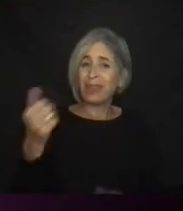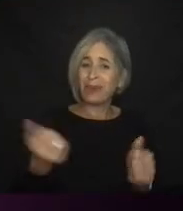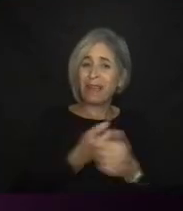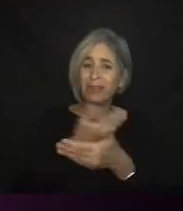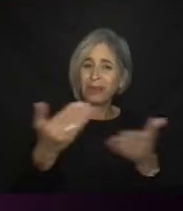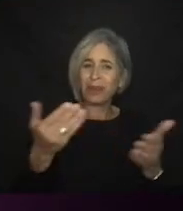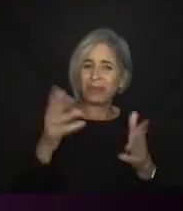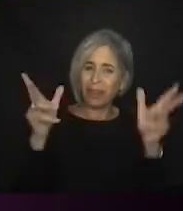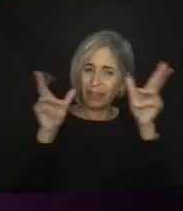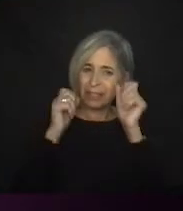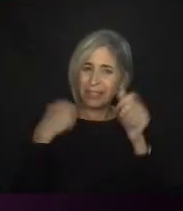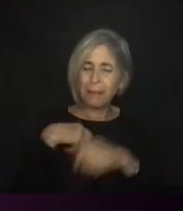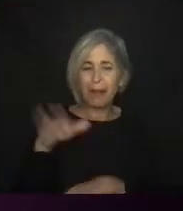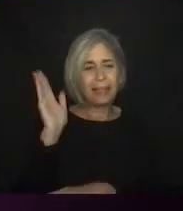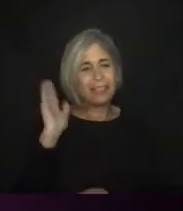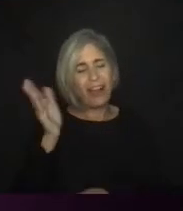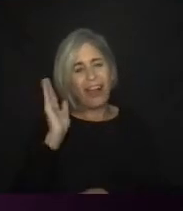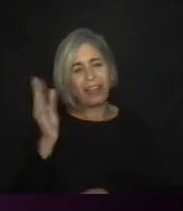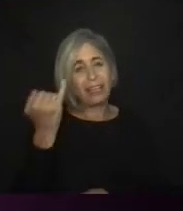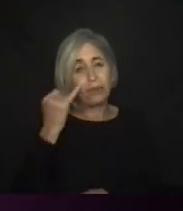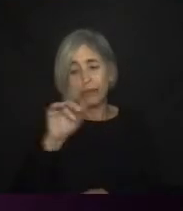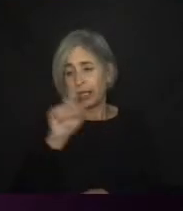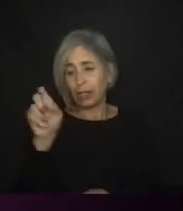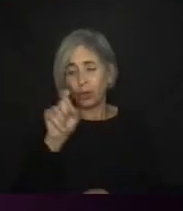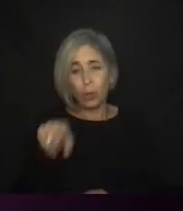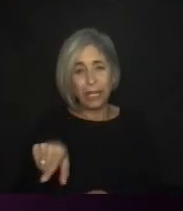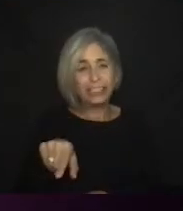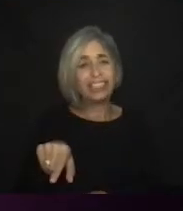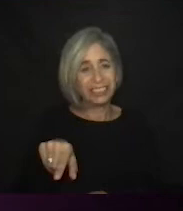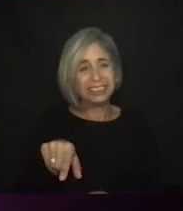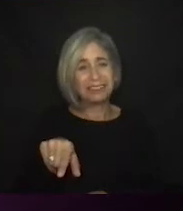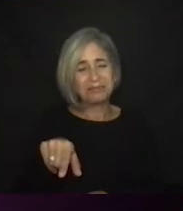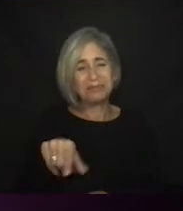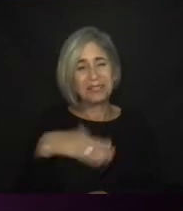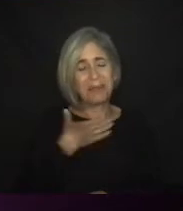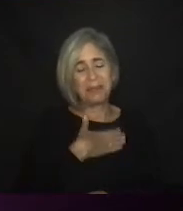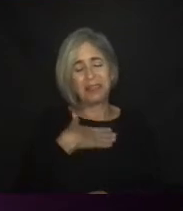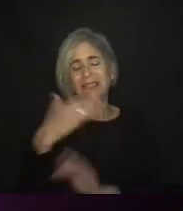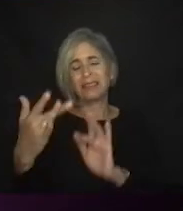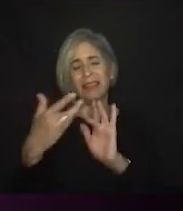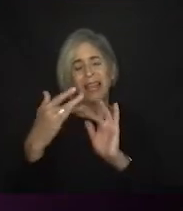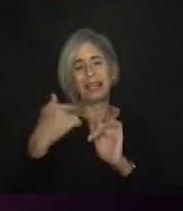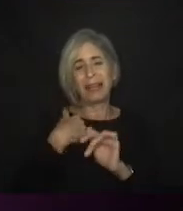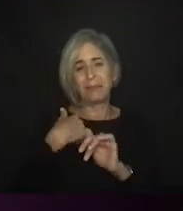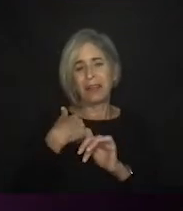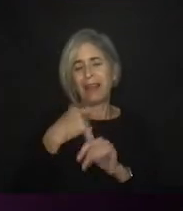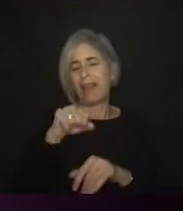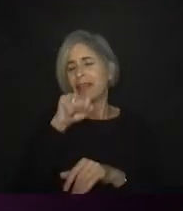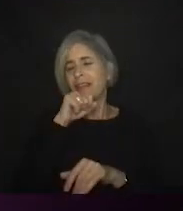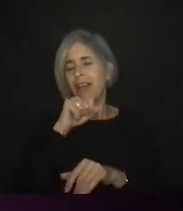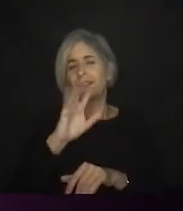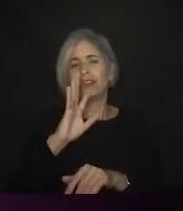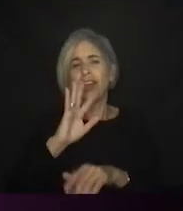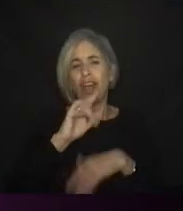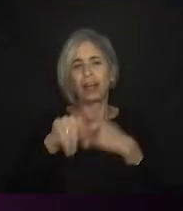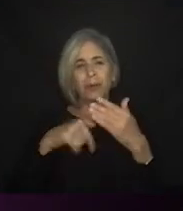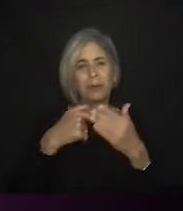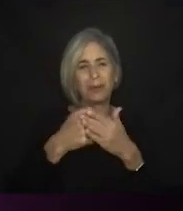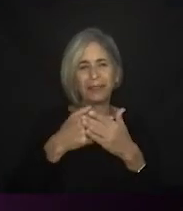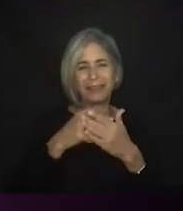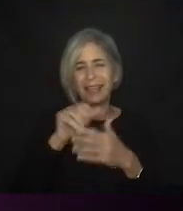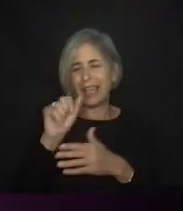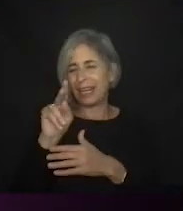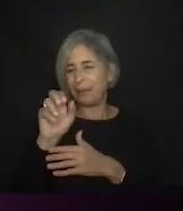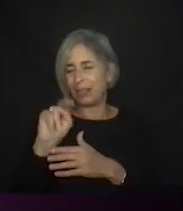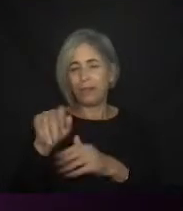Thank everybody for listening to my talk. If you have any questions, please talk to me. I love talking animation.